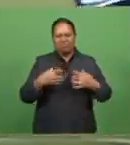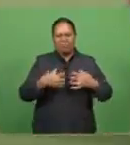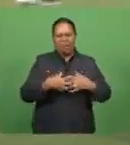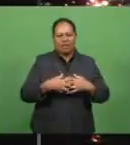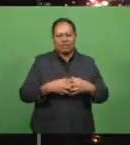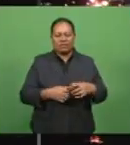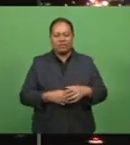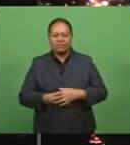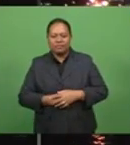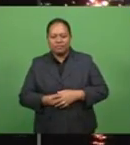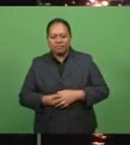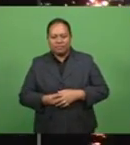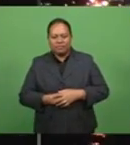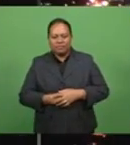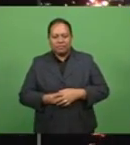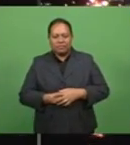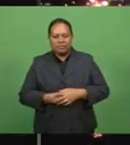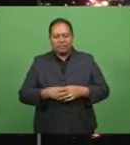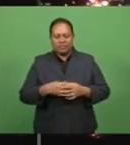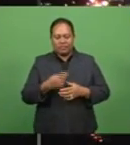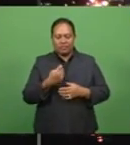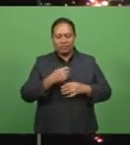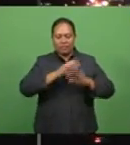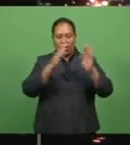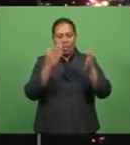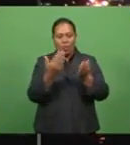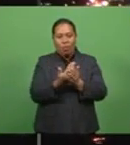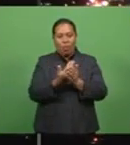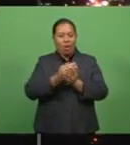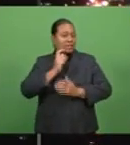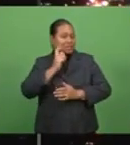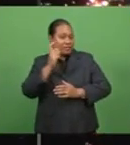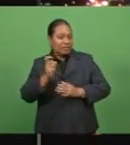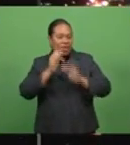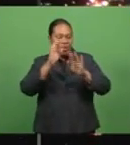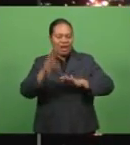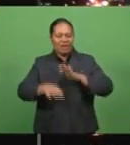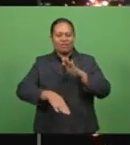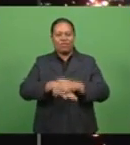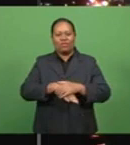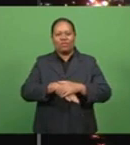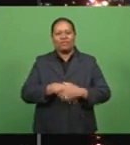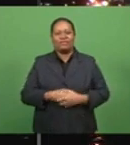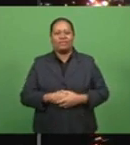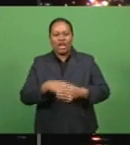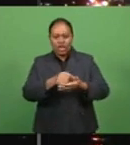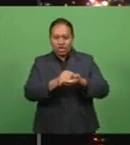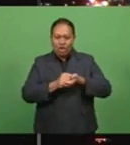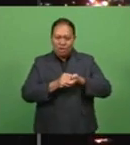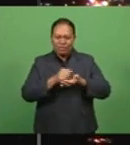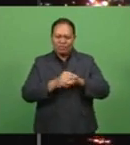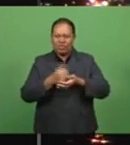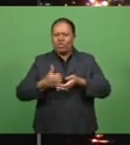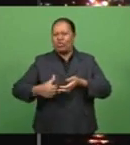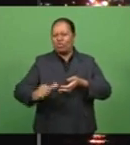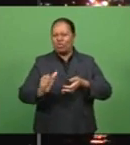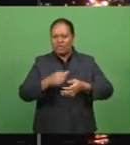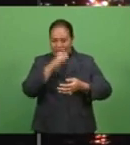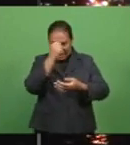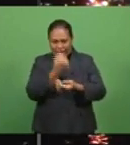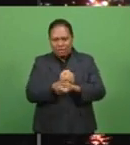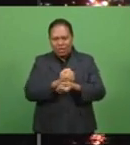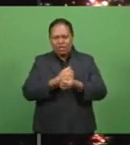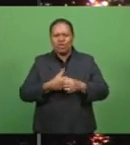reductions. And coming up in the world of the weird and the wonderful, shopkeeper resorts to using teddy bears to help in